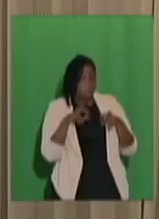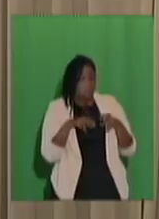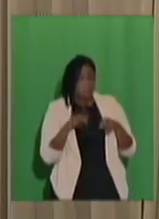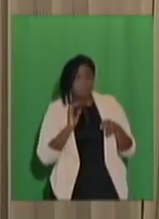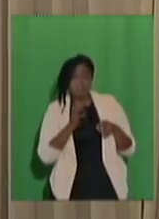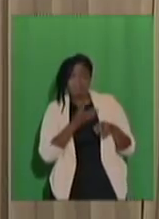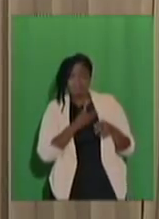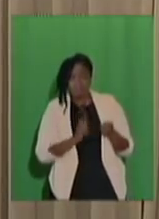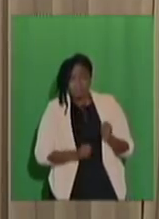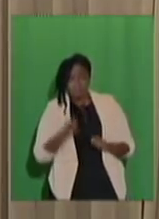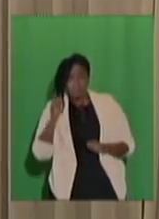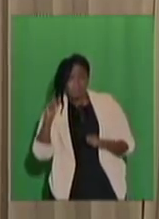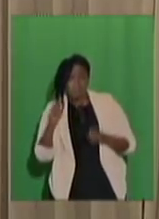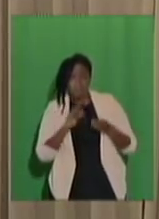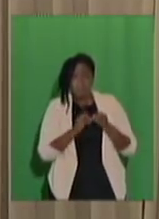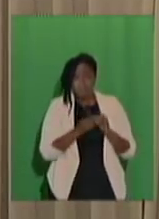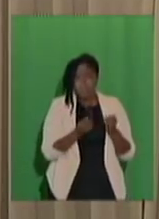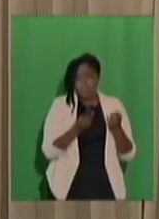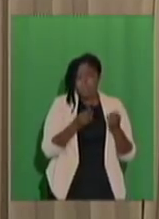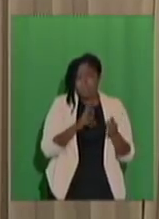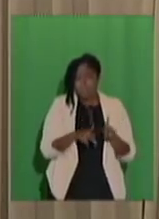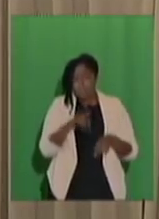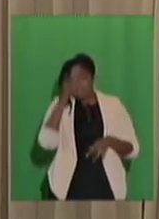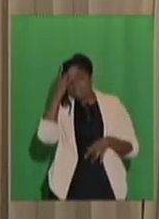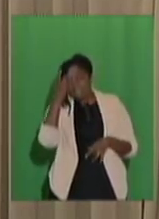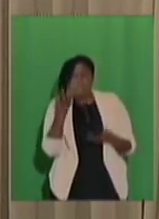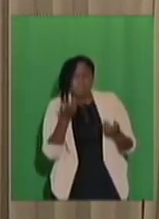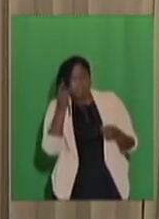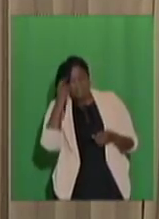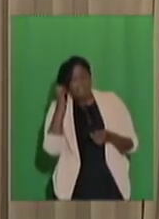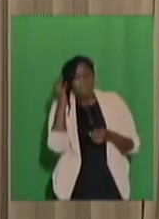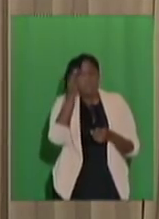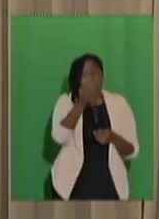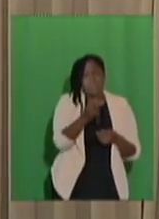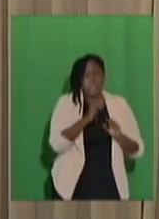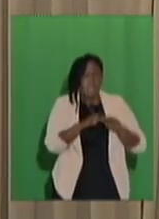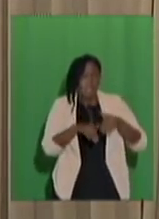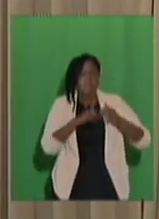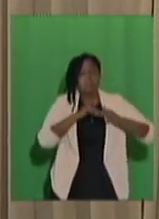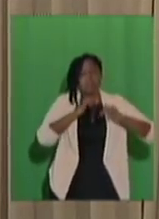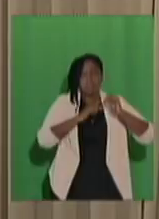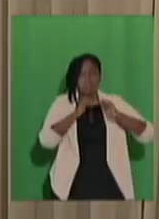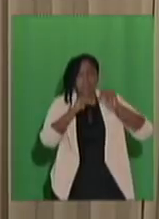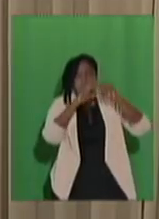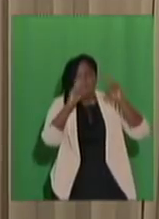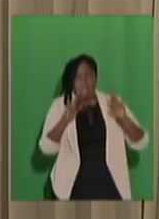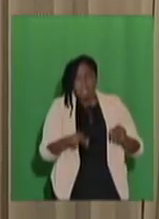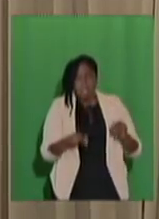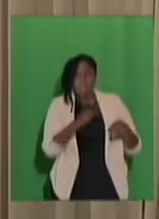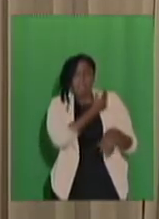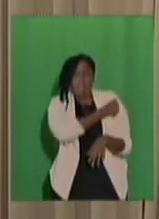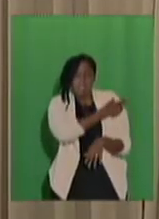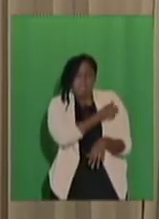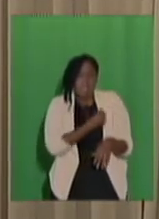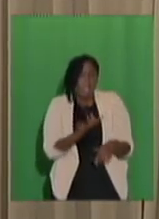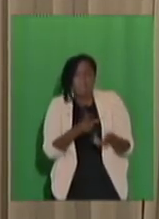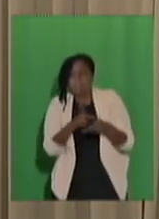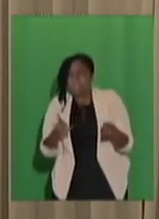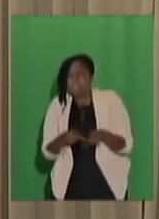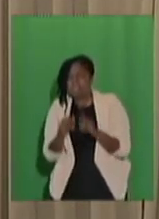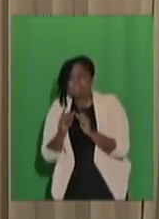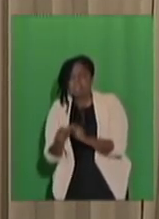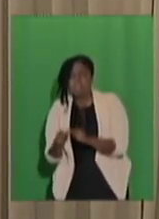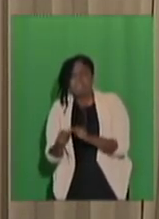look at in terms of setting up our capacity in hospitals and elsewhere to deal with our cases as our numbers continue to rise. So it gives us